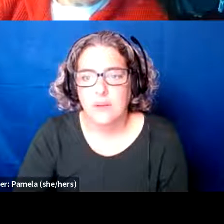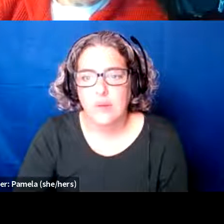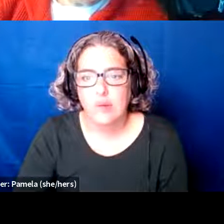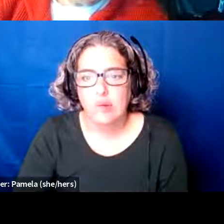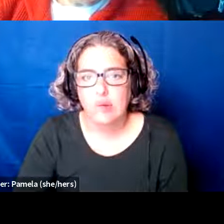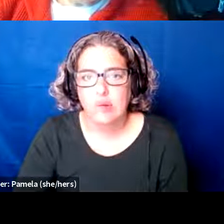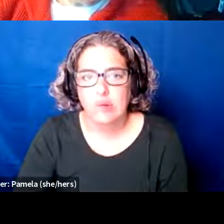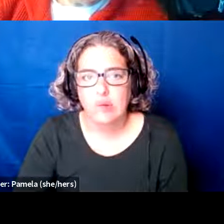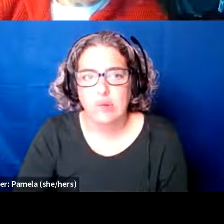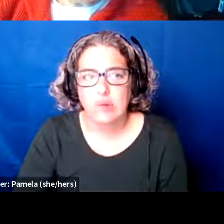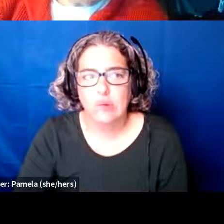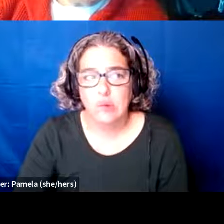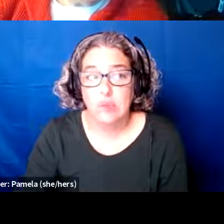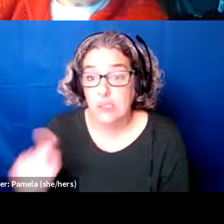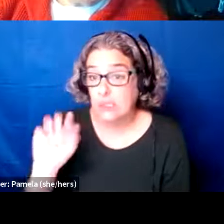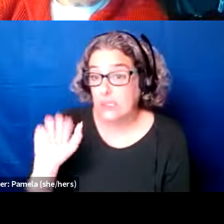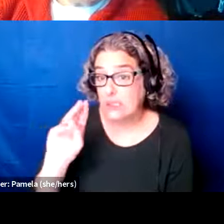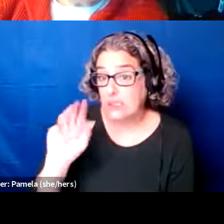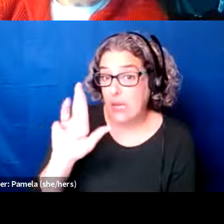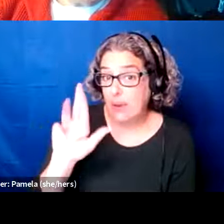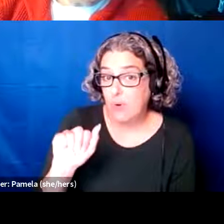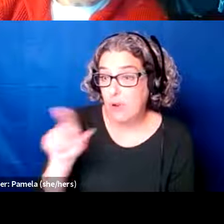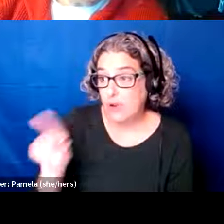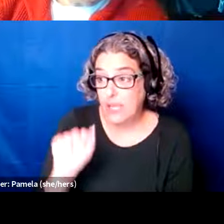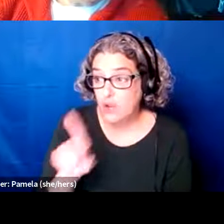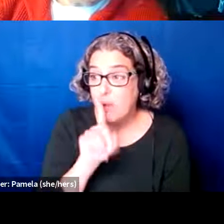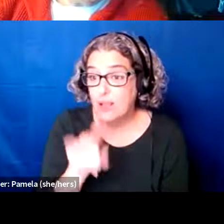How about you, Tamara? Can you answer that one?